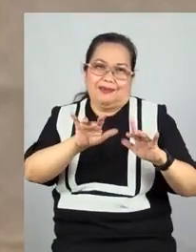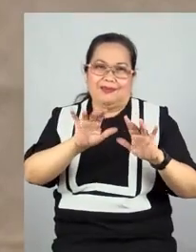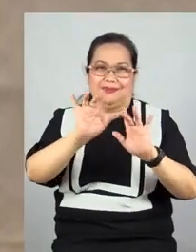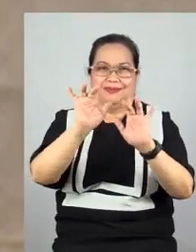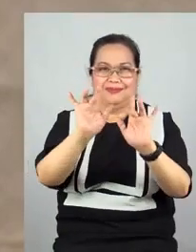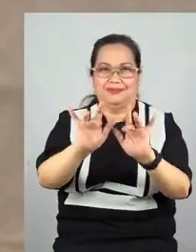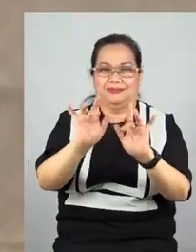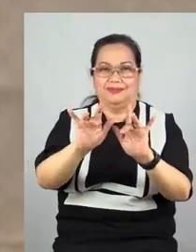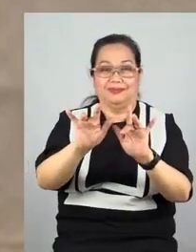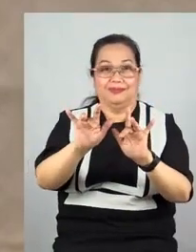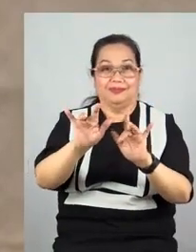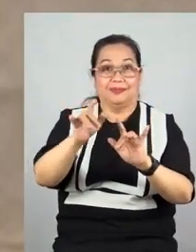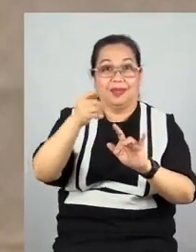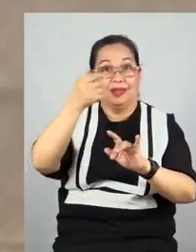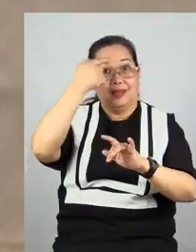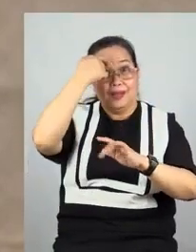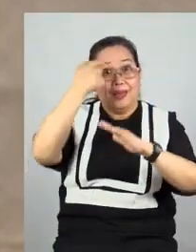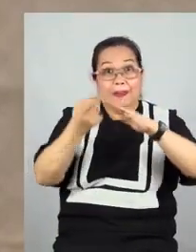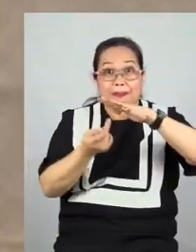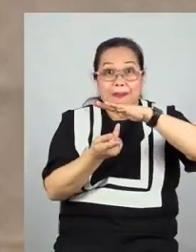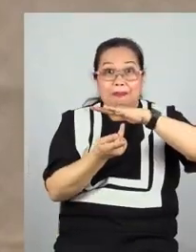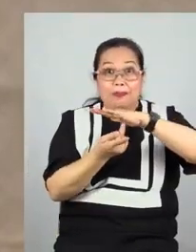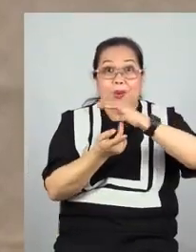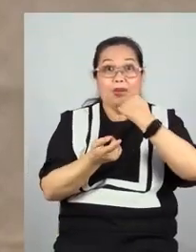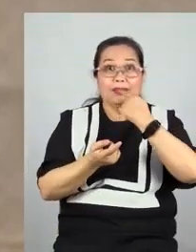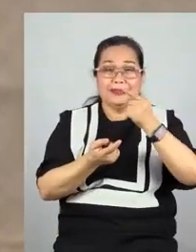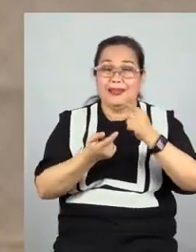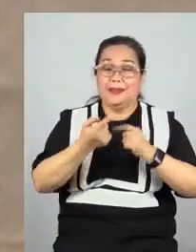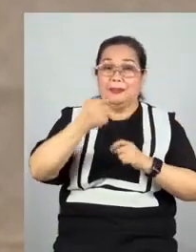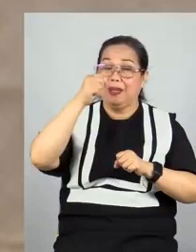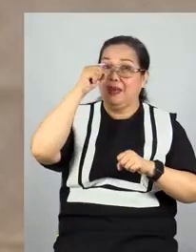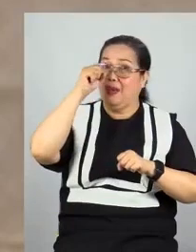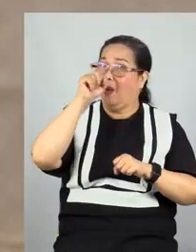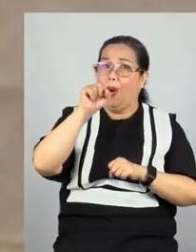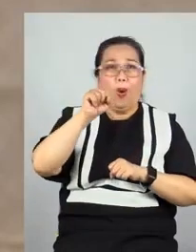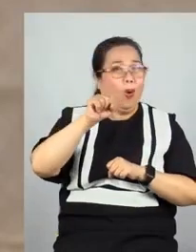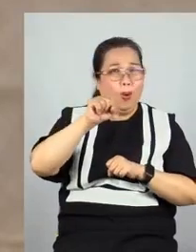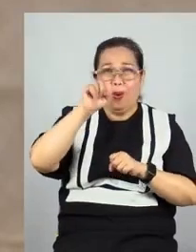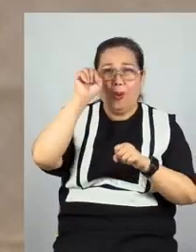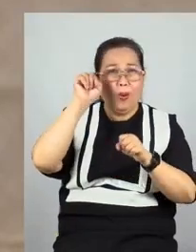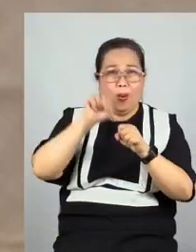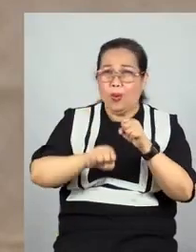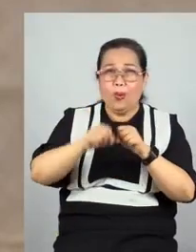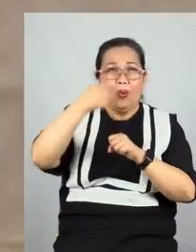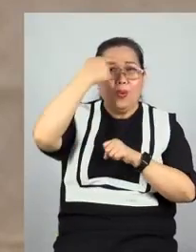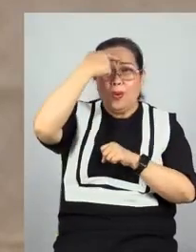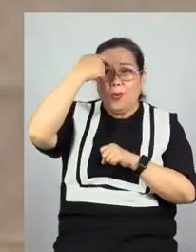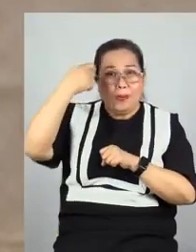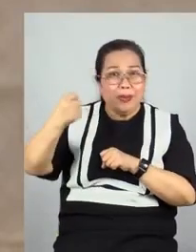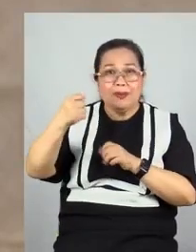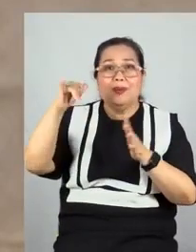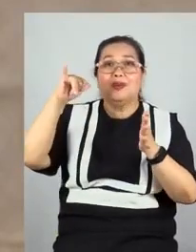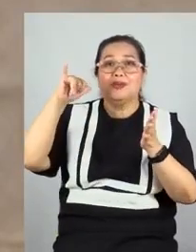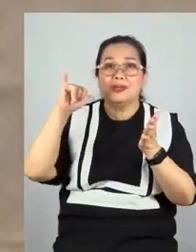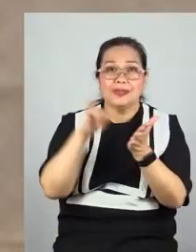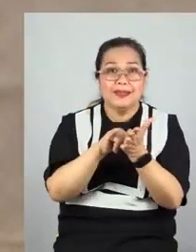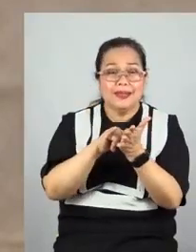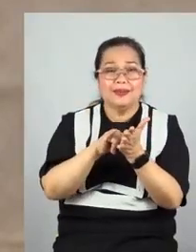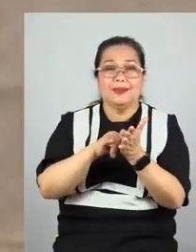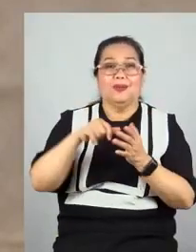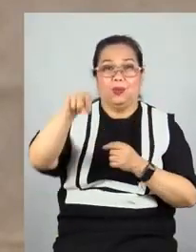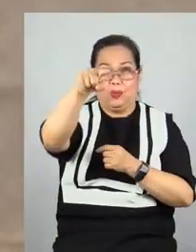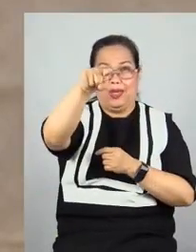ang sinasabi niya, because, so, therefore, dahil, meron tayong